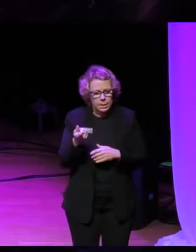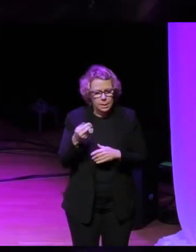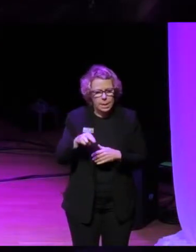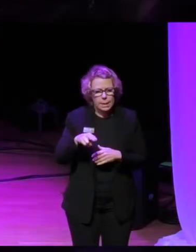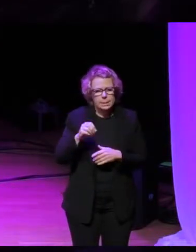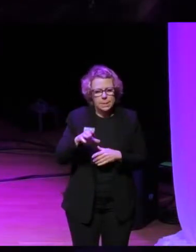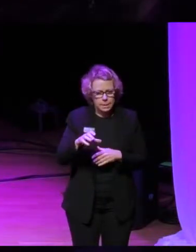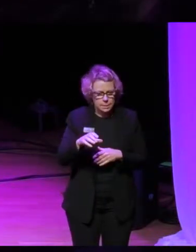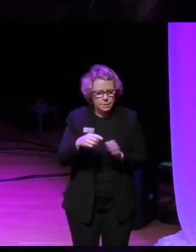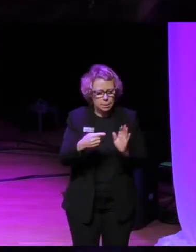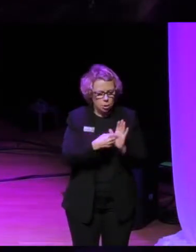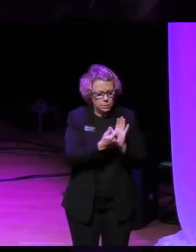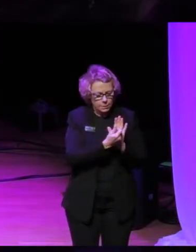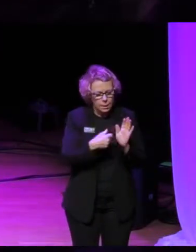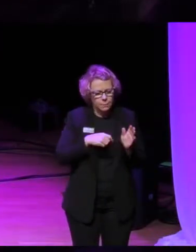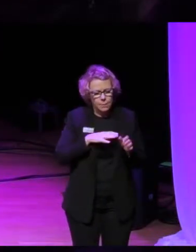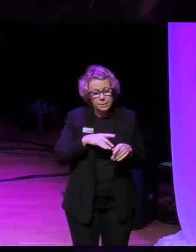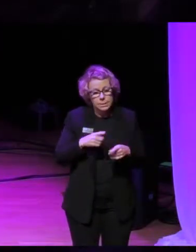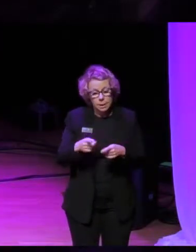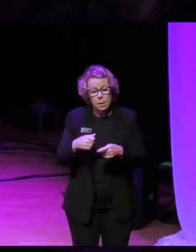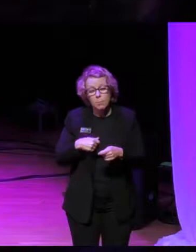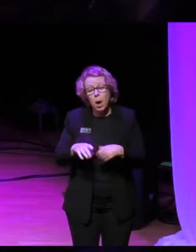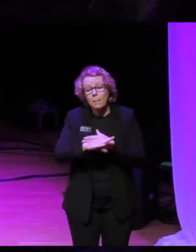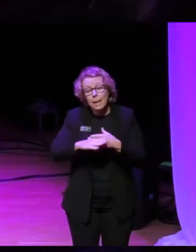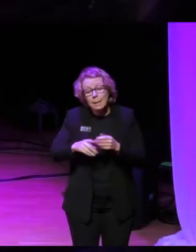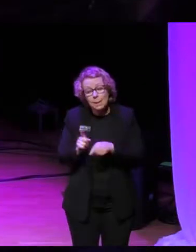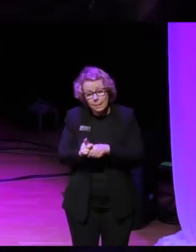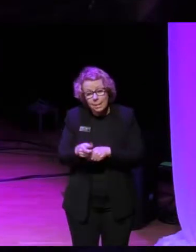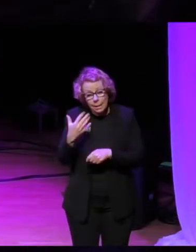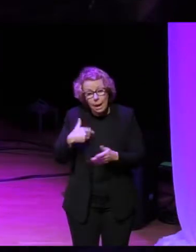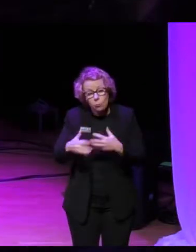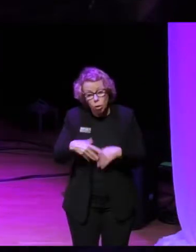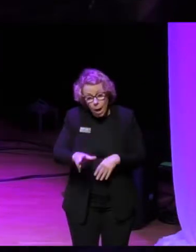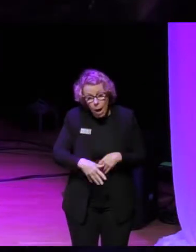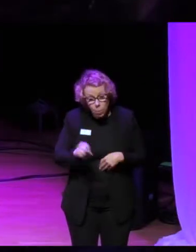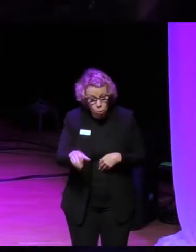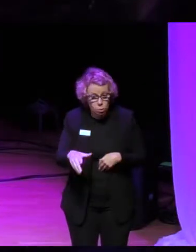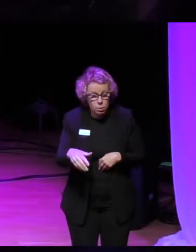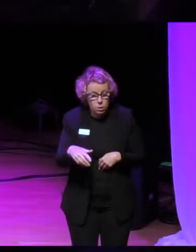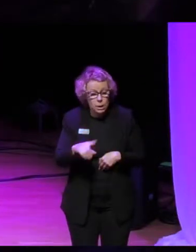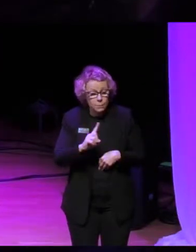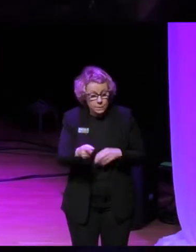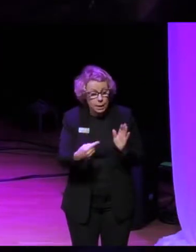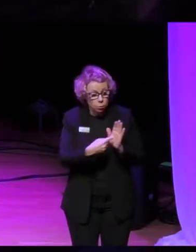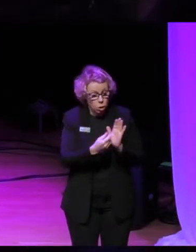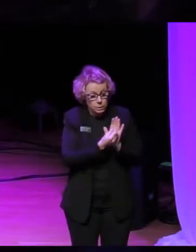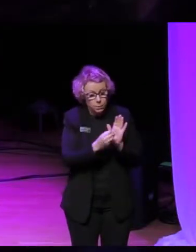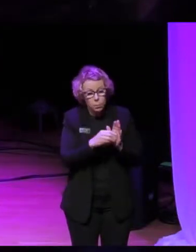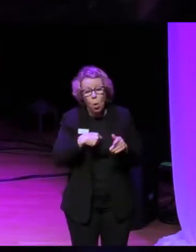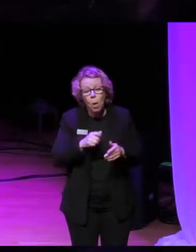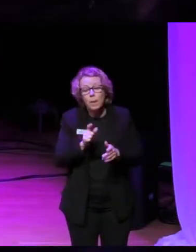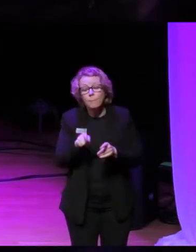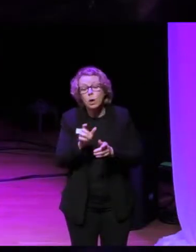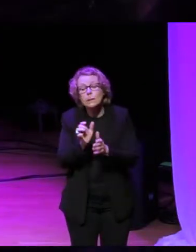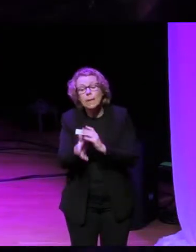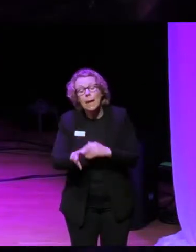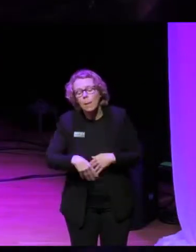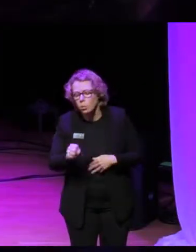amount of time to get an abortion, after which Texas law would not have permitted it anymore. So the